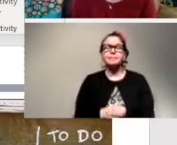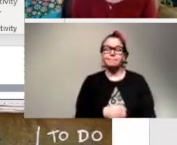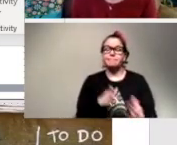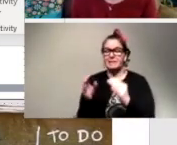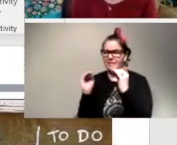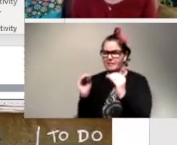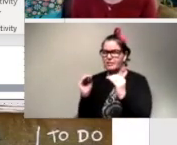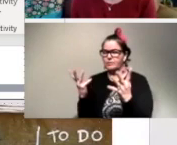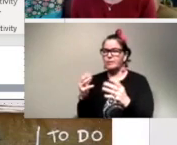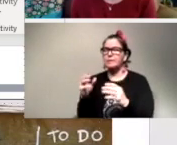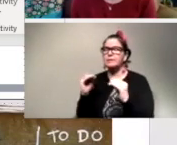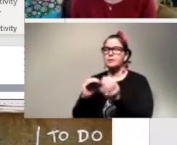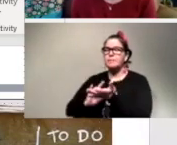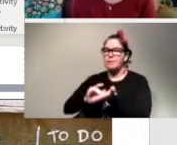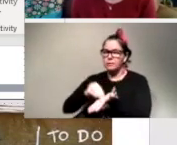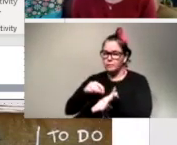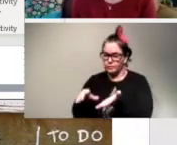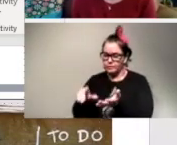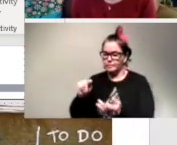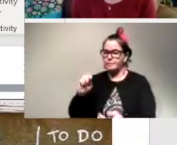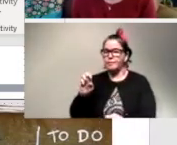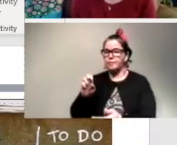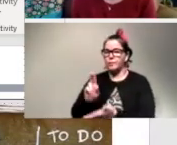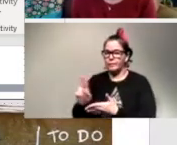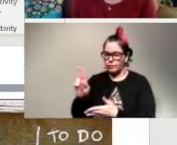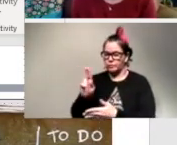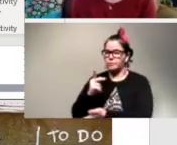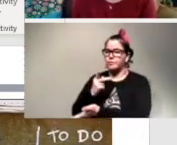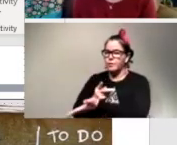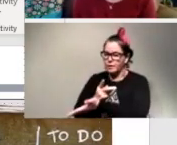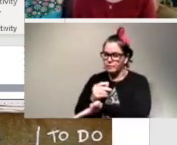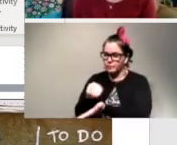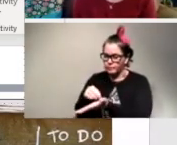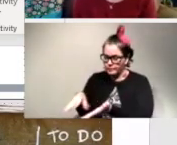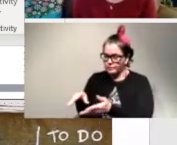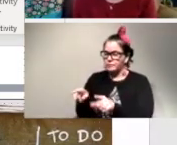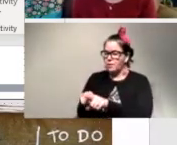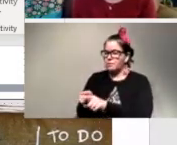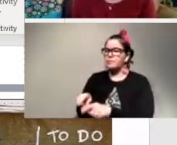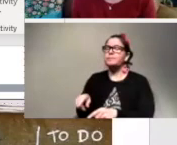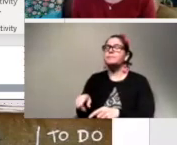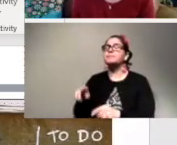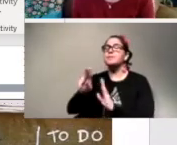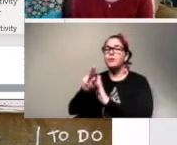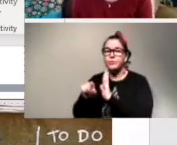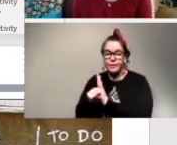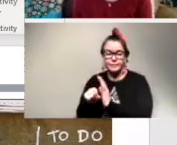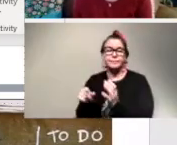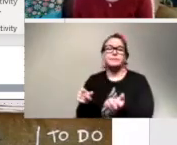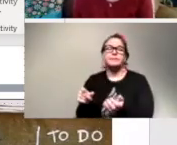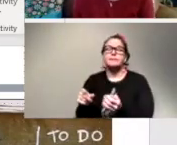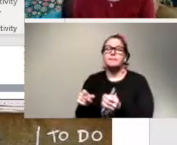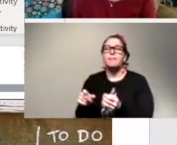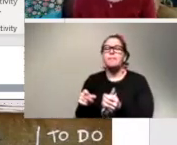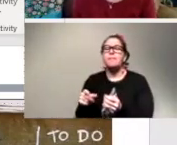I teach medical students at Temple and graduate students, as well as undergraduate students. And as I